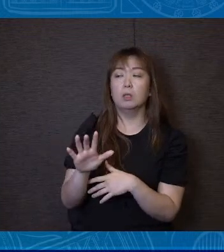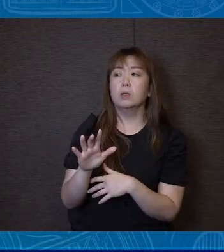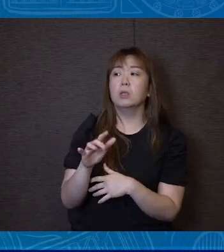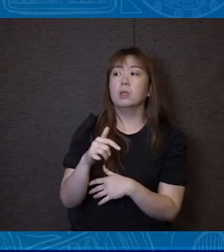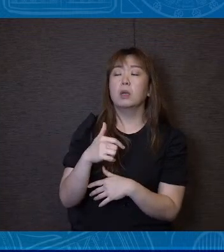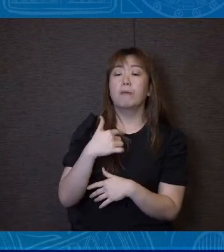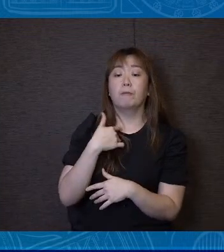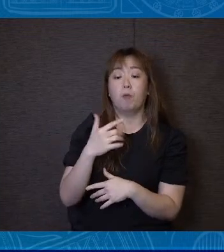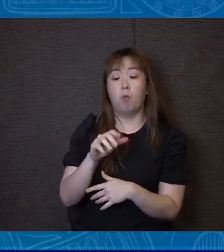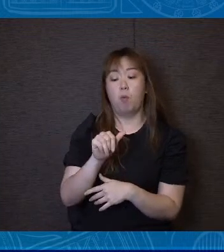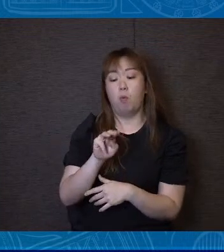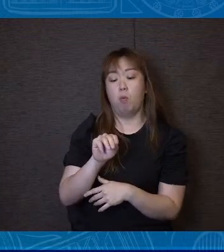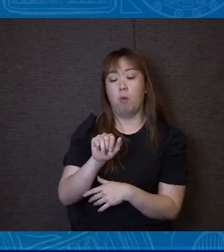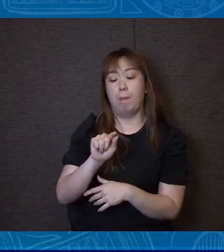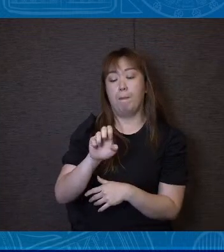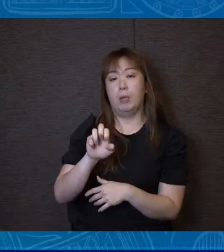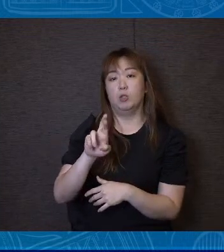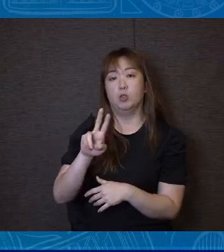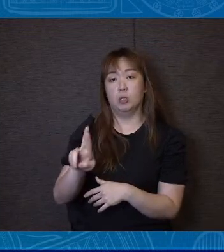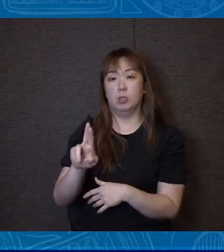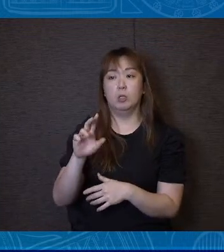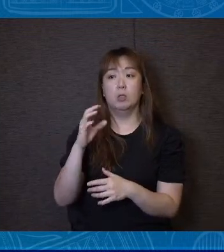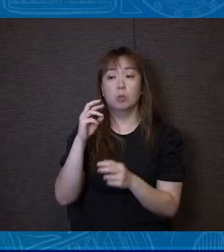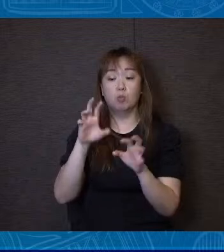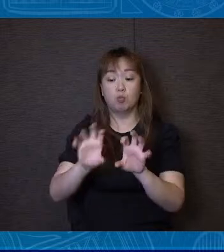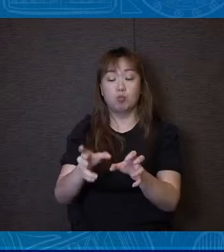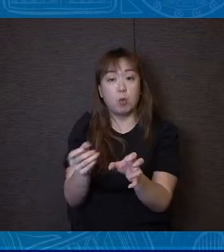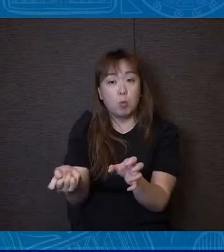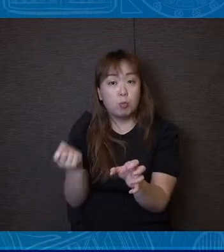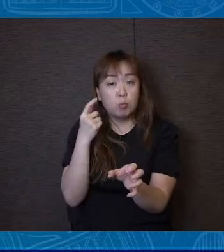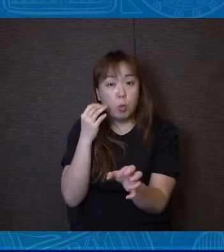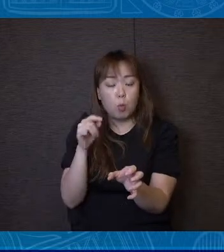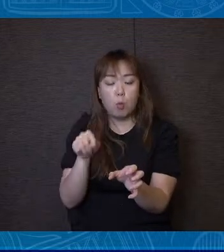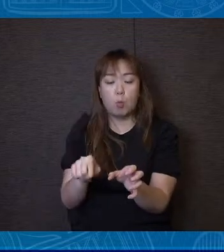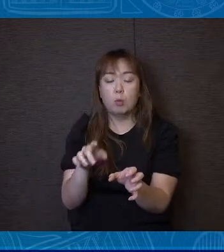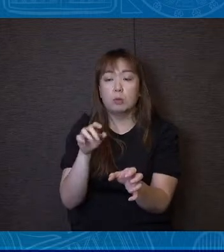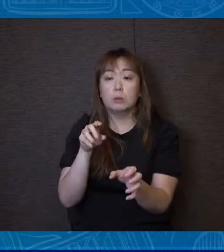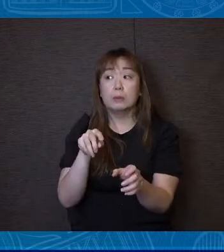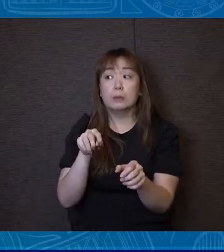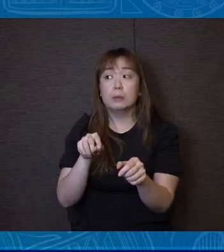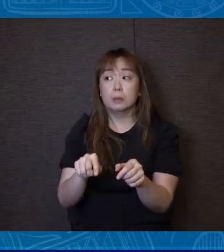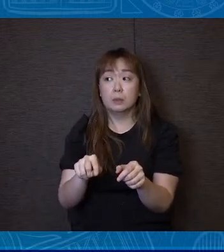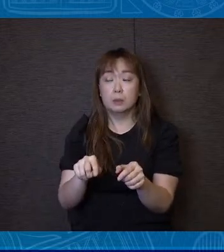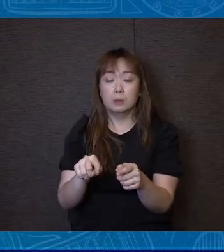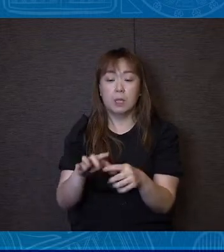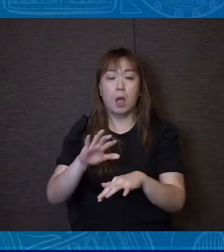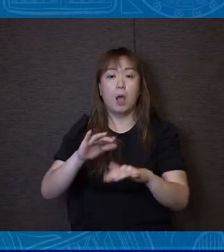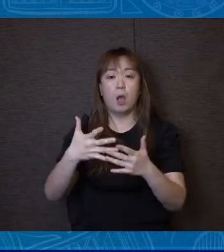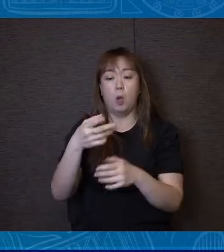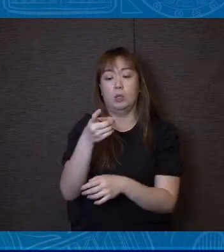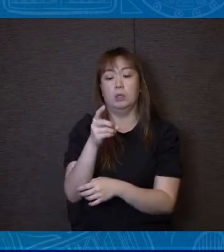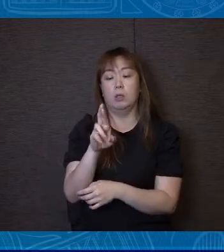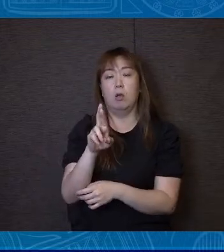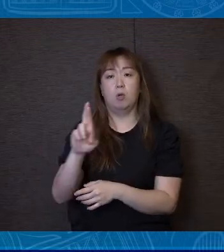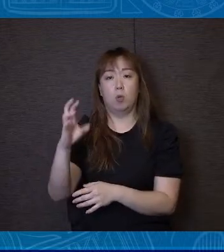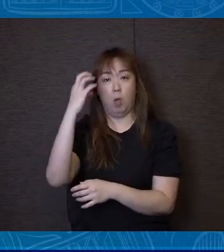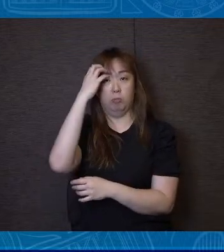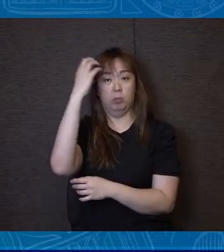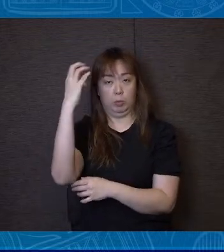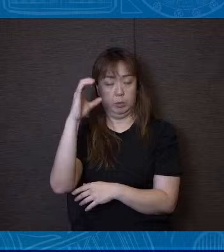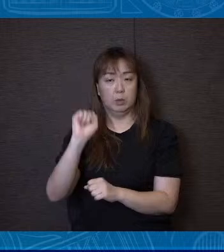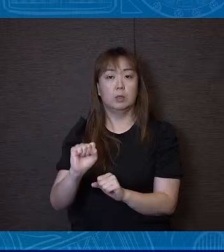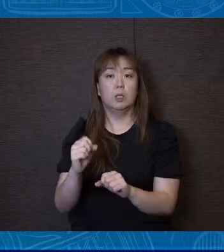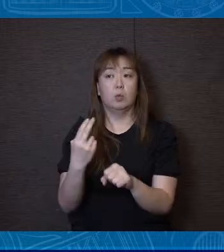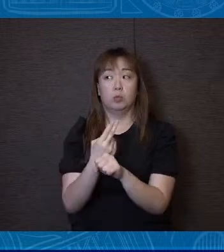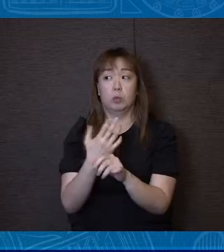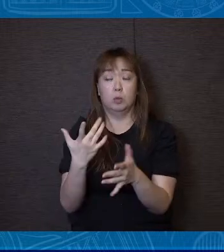amateur radio, there is a solution in terms of how NDRMC and other sort of disaster management authorities can plug into it. The one that at least I'm most